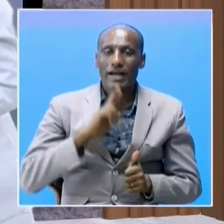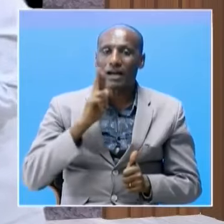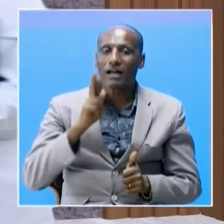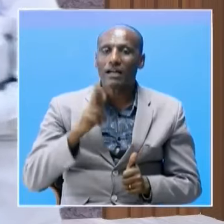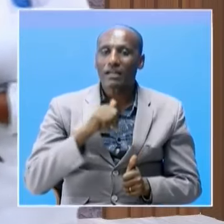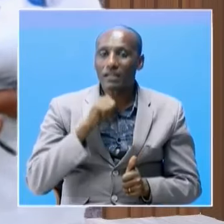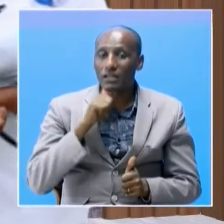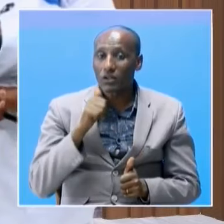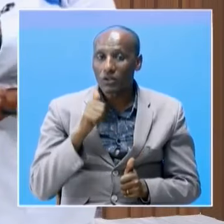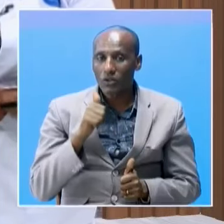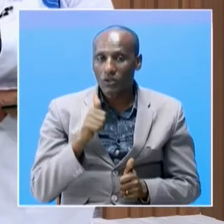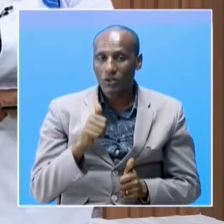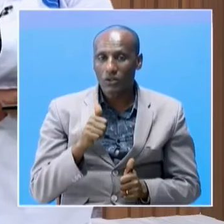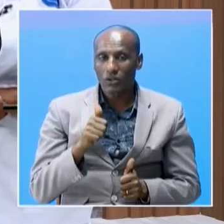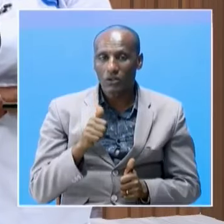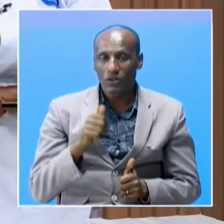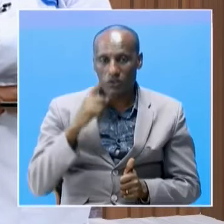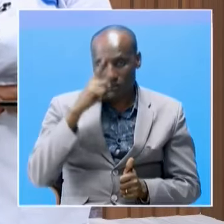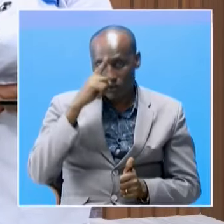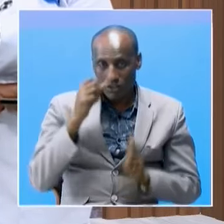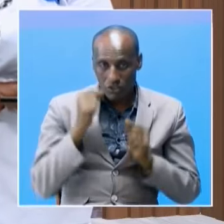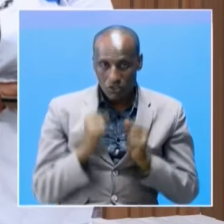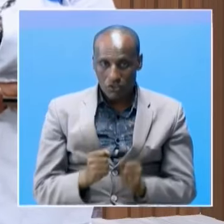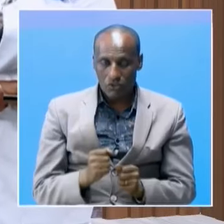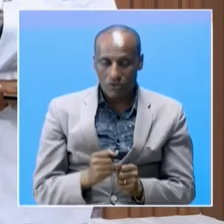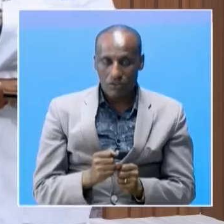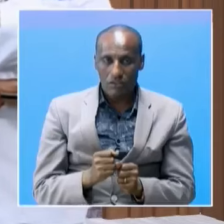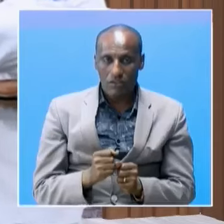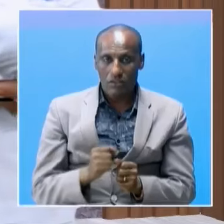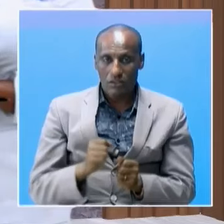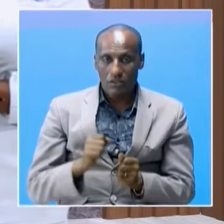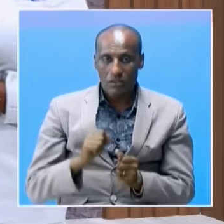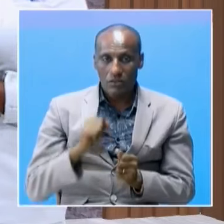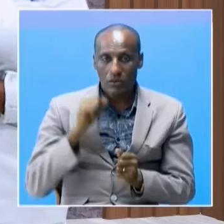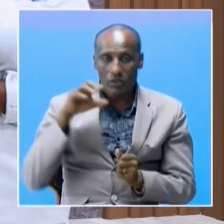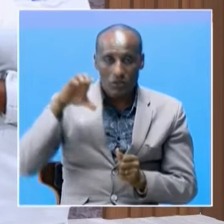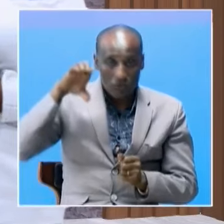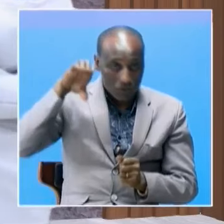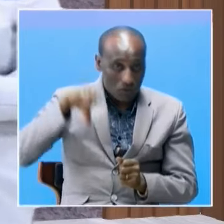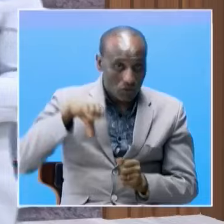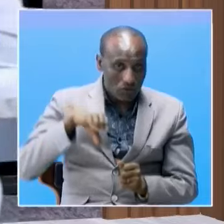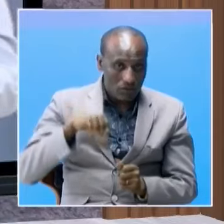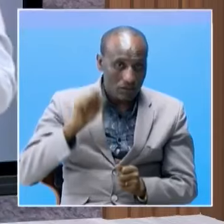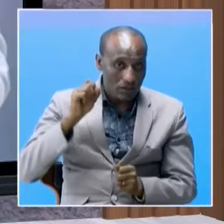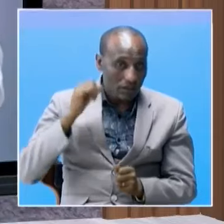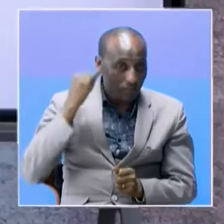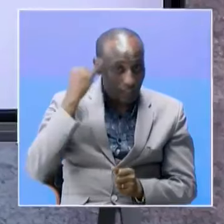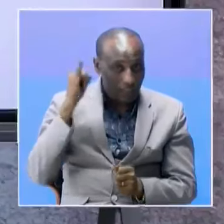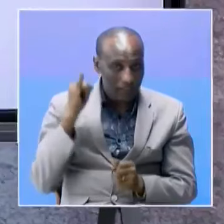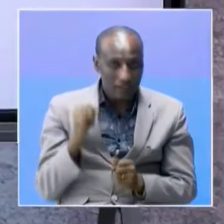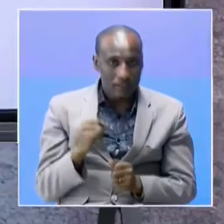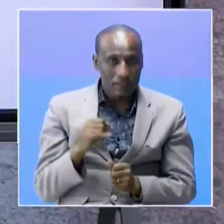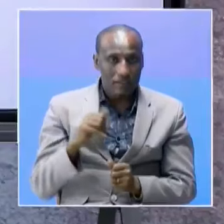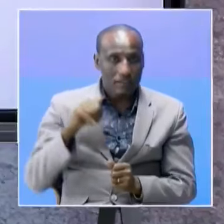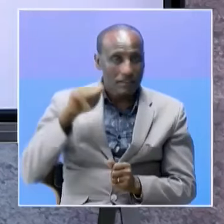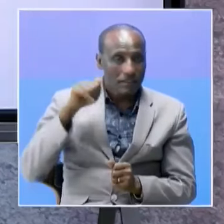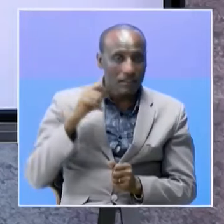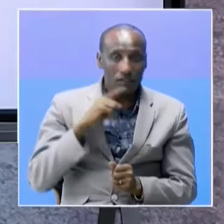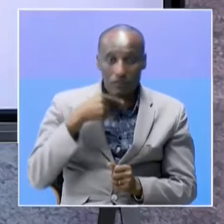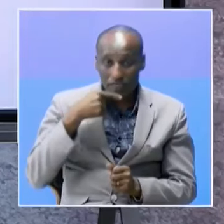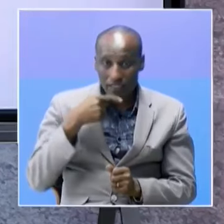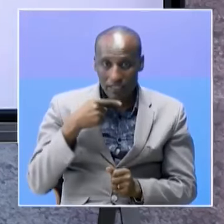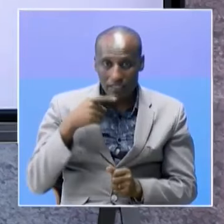We use could. Did you get my idea? Now, can you tell the difference between these